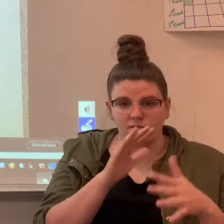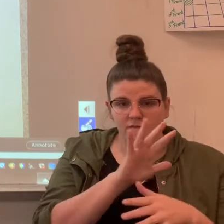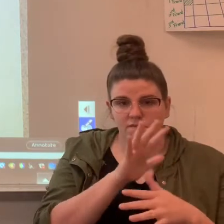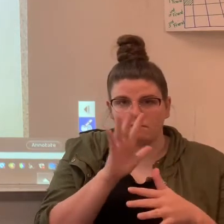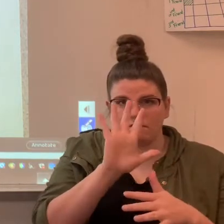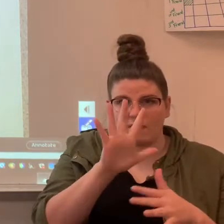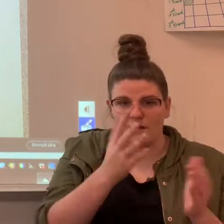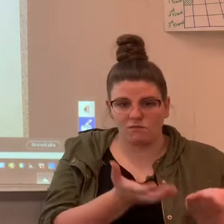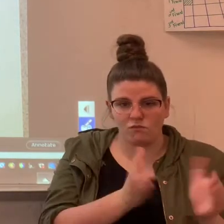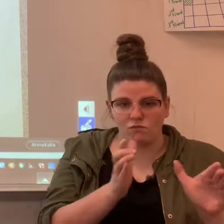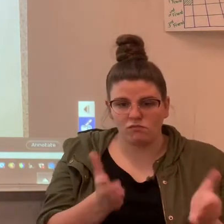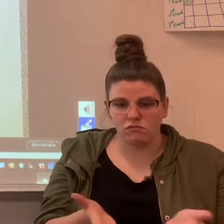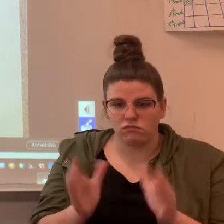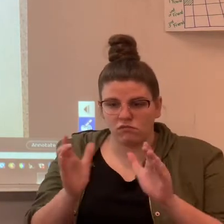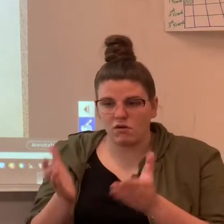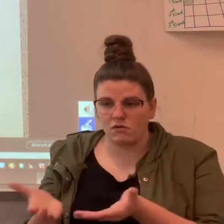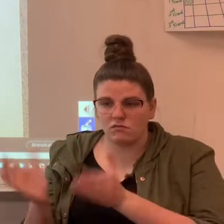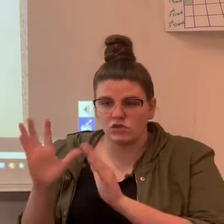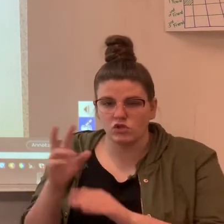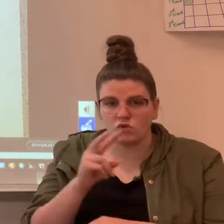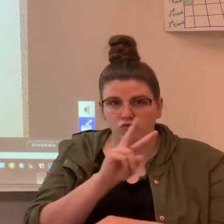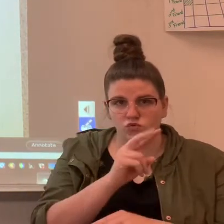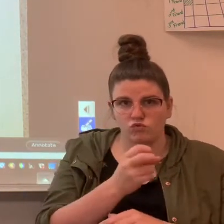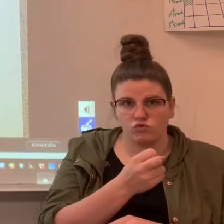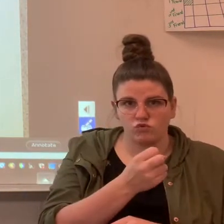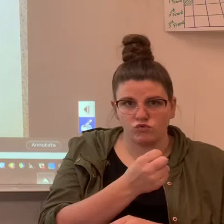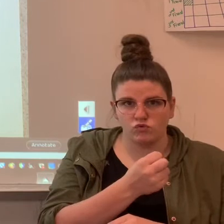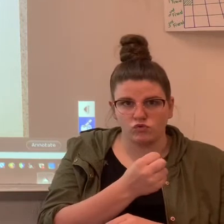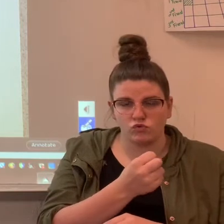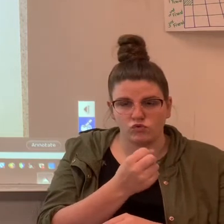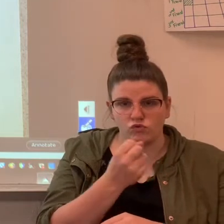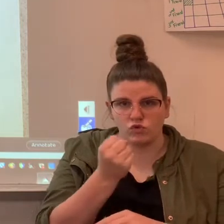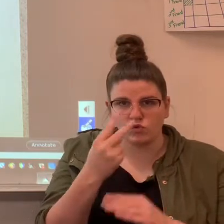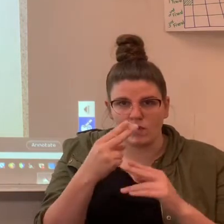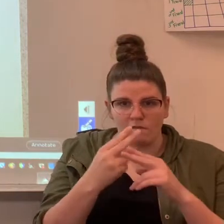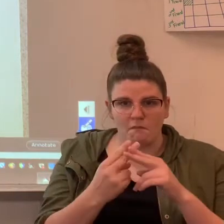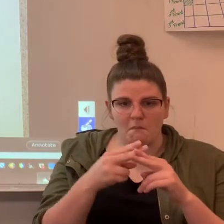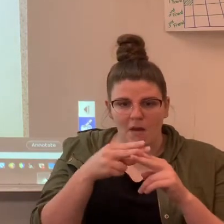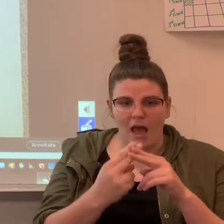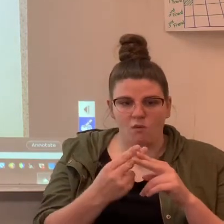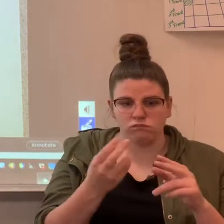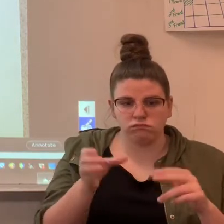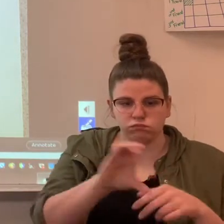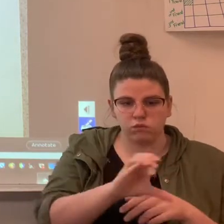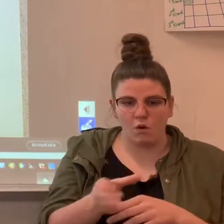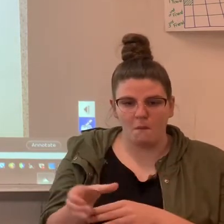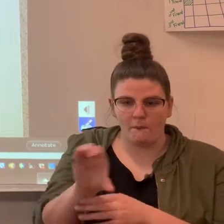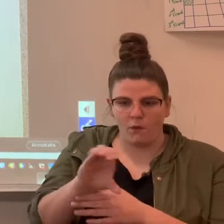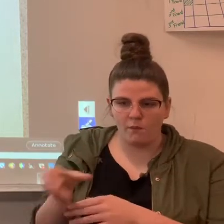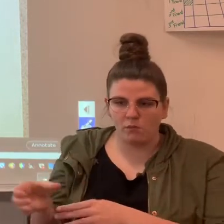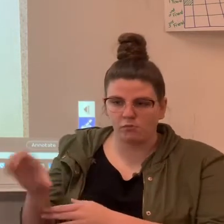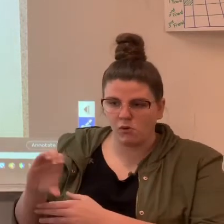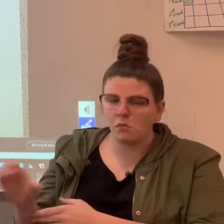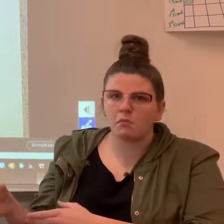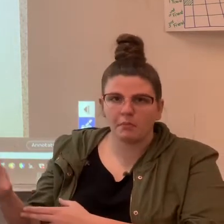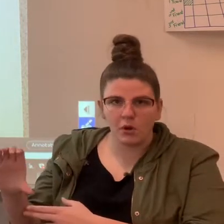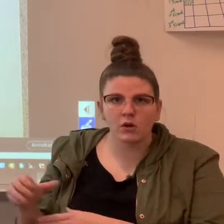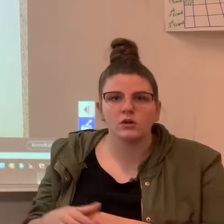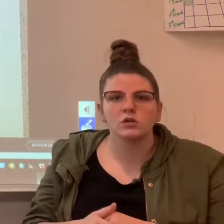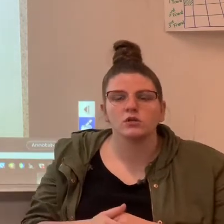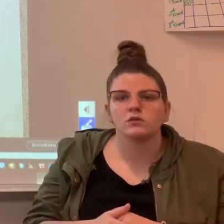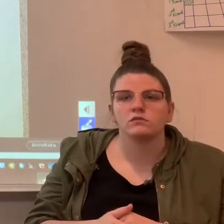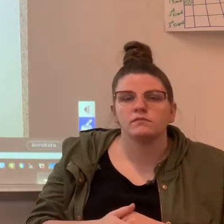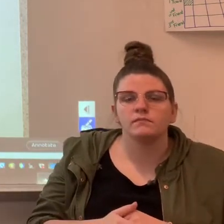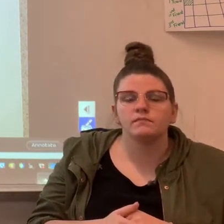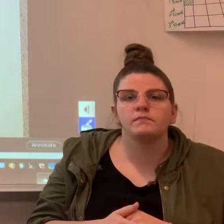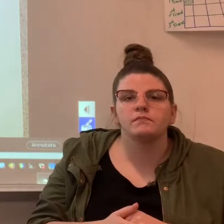pounds divided evenly into 5 bowls. How much flour is in each bowl? So once again, we have our 12 pounds.